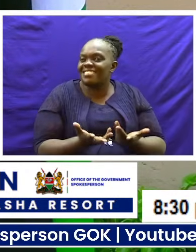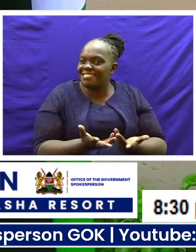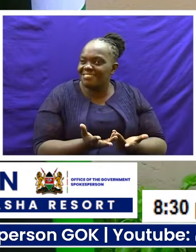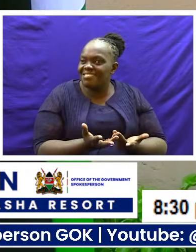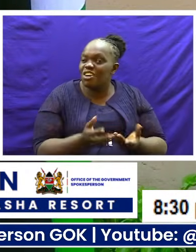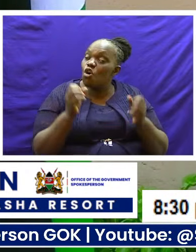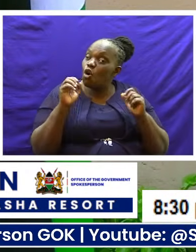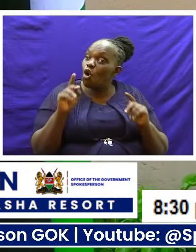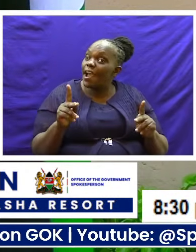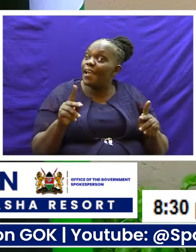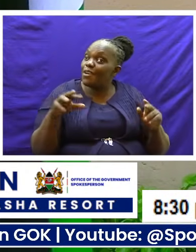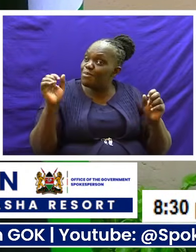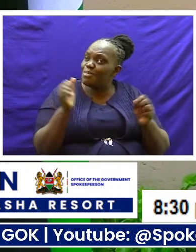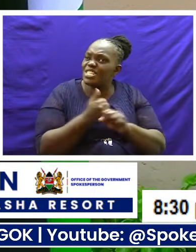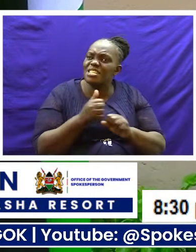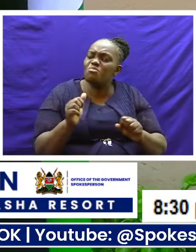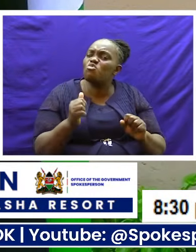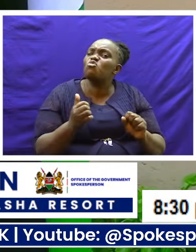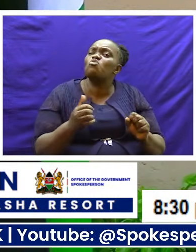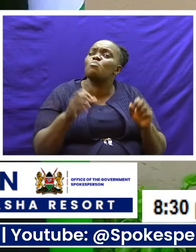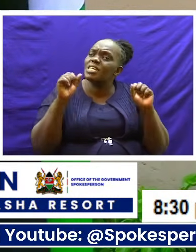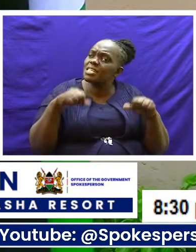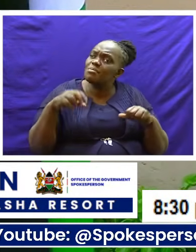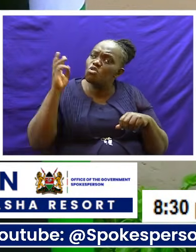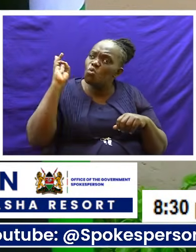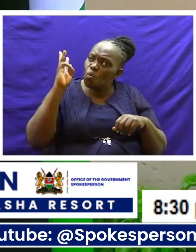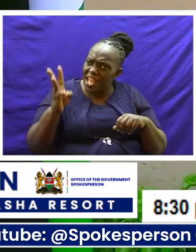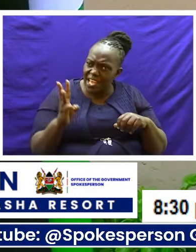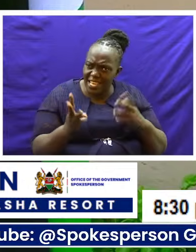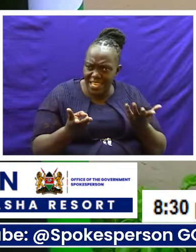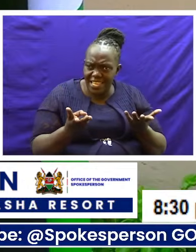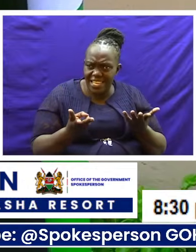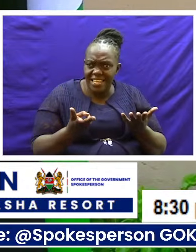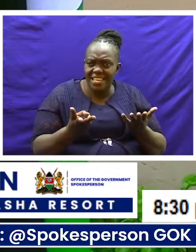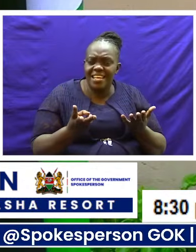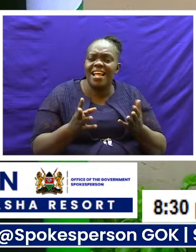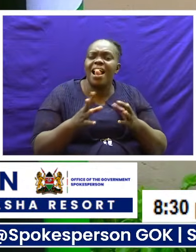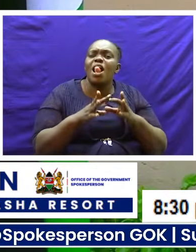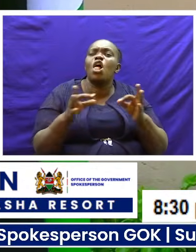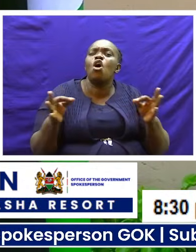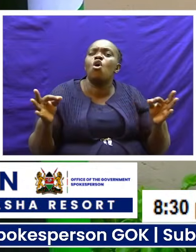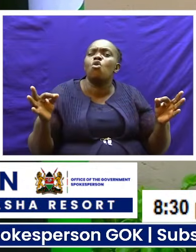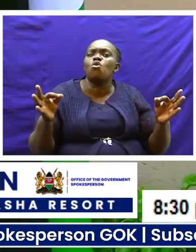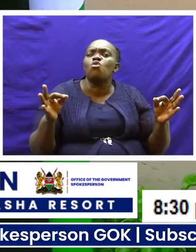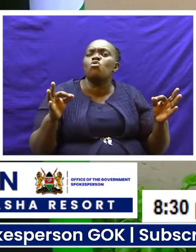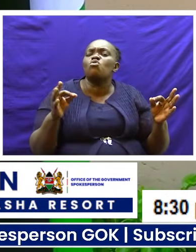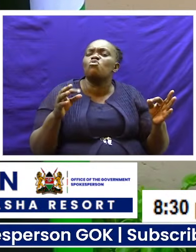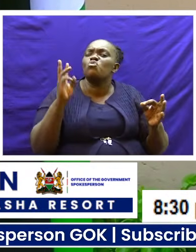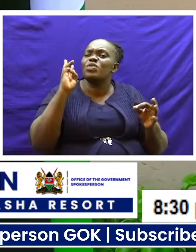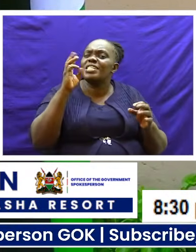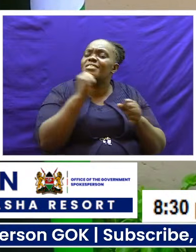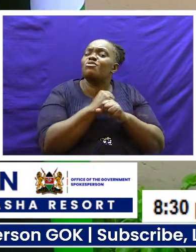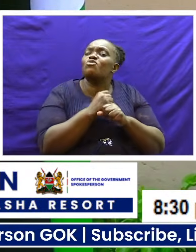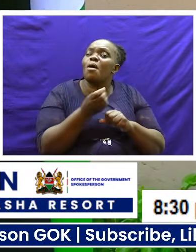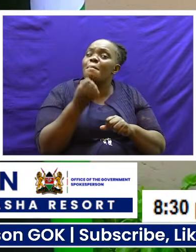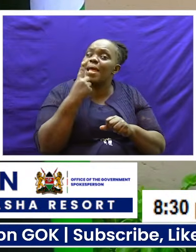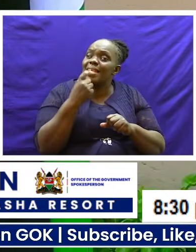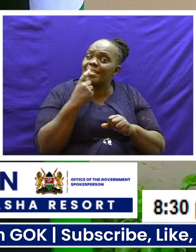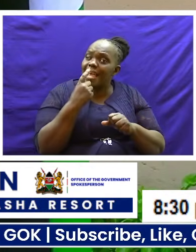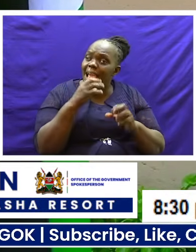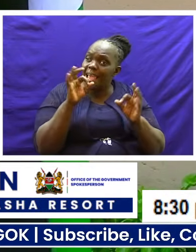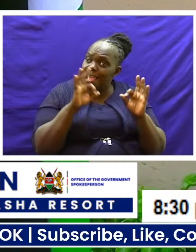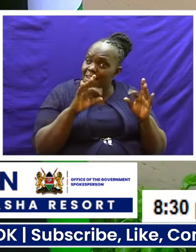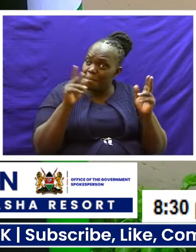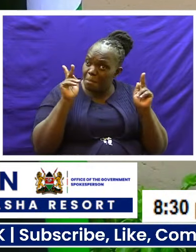okay, you cannot ask, you may wish, the wish list is long. You may wish to do medicine, but if somebody